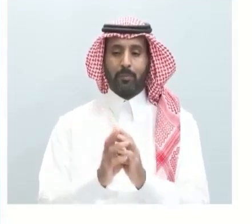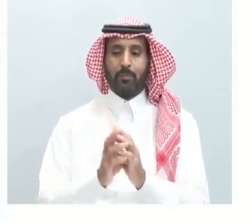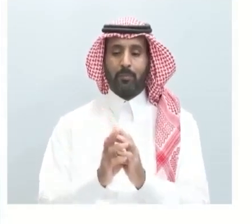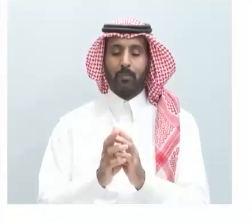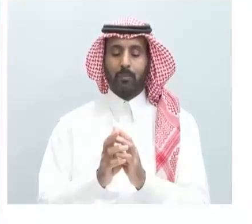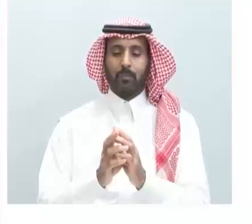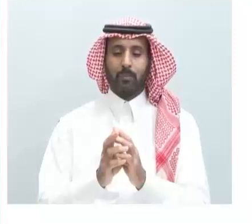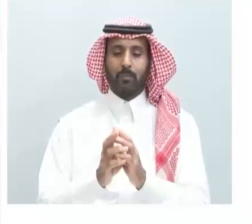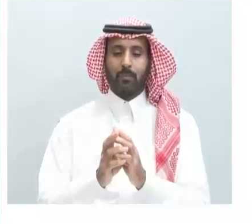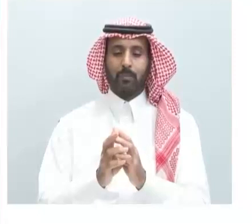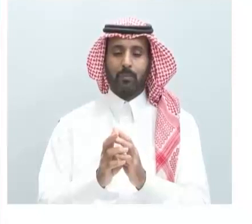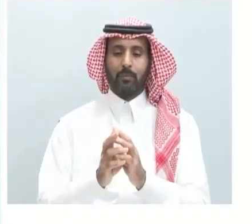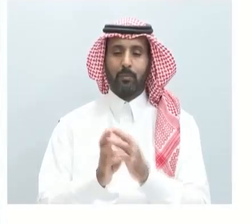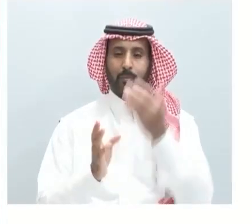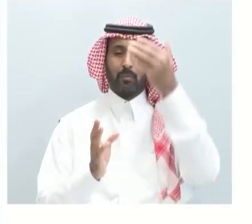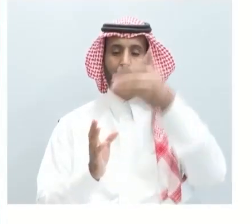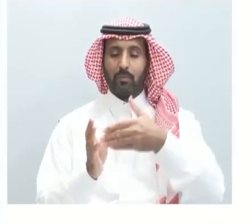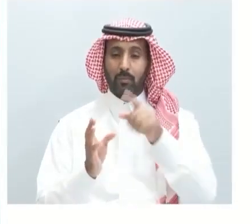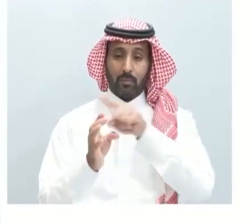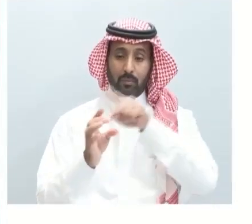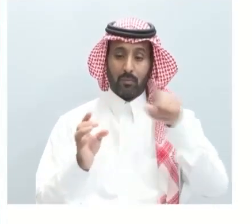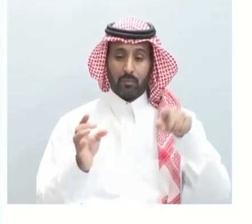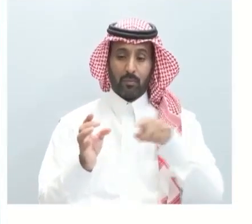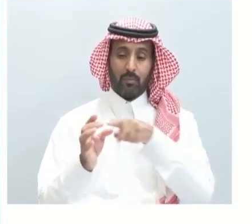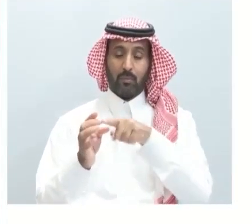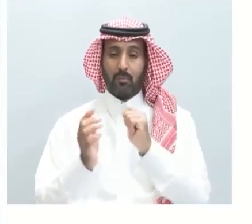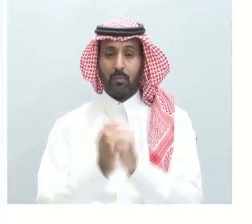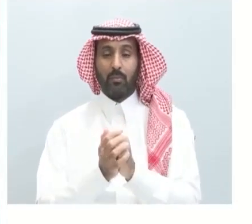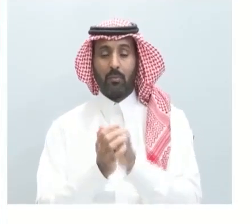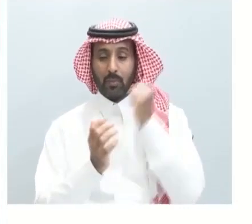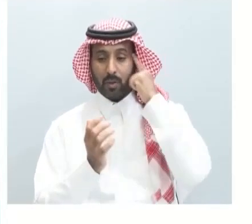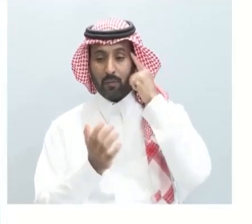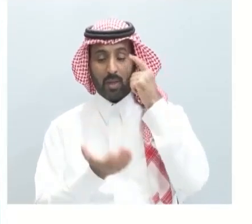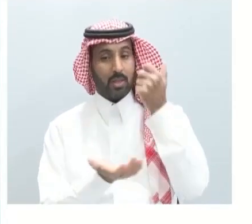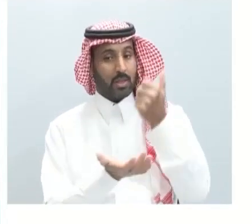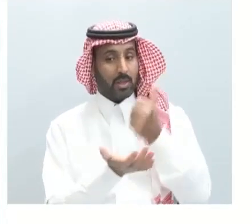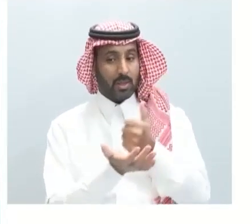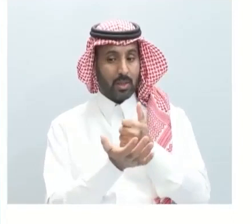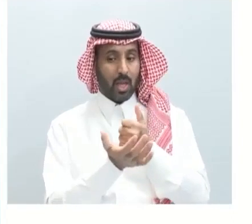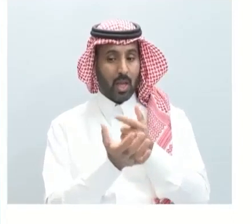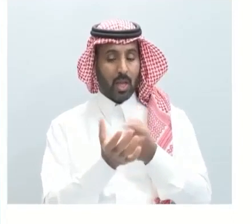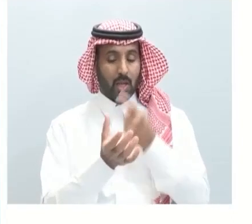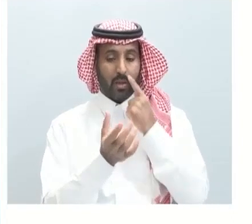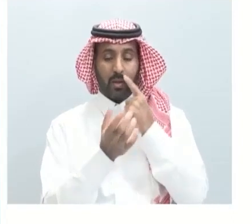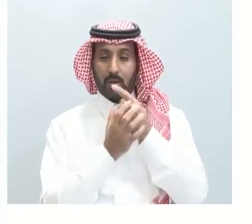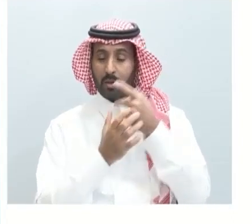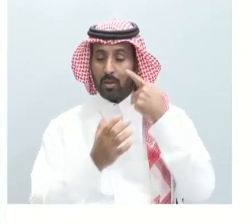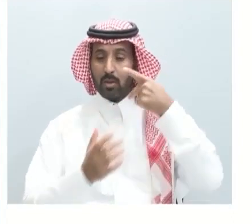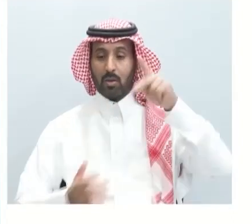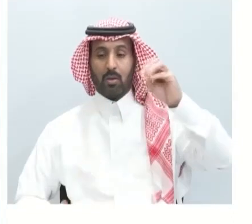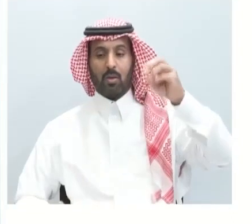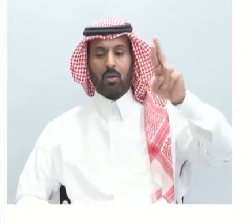each other so this is the circle here the Center Circle The Main Idea Korean culture is